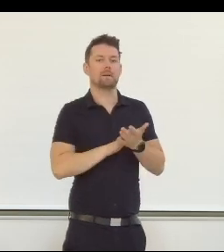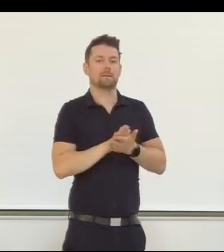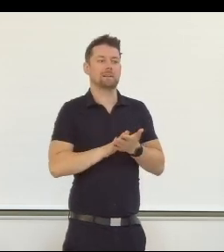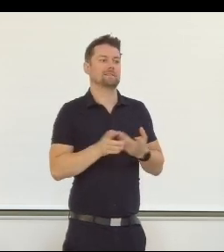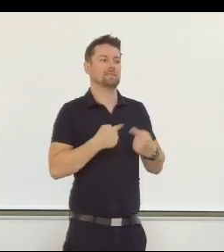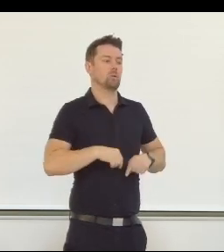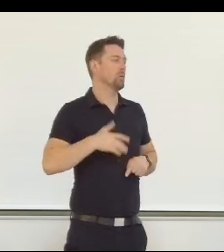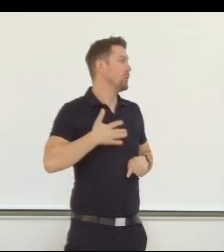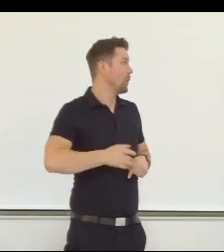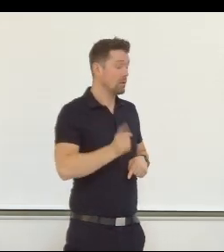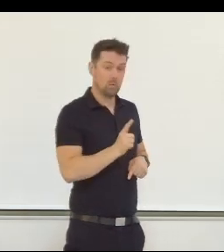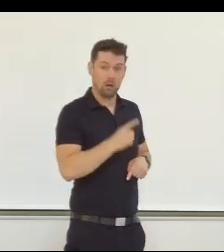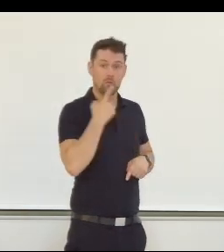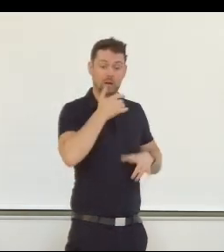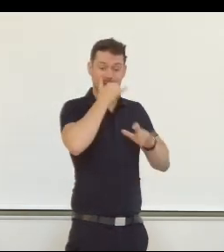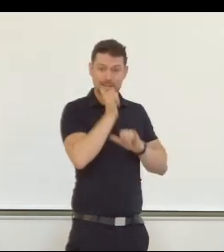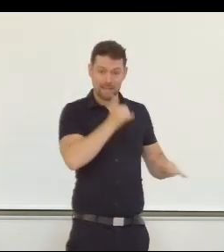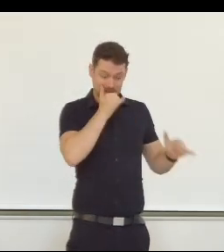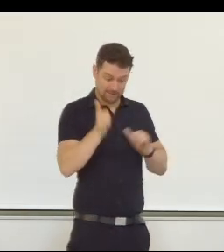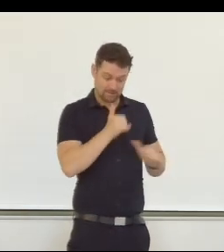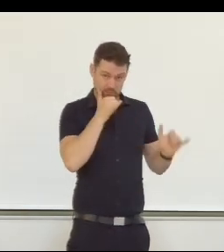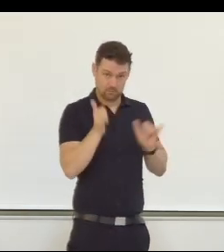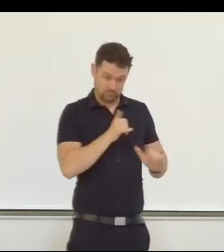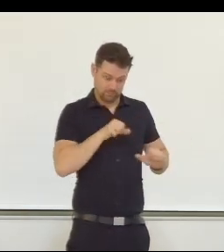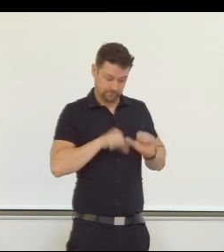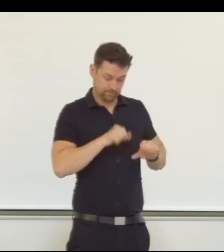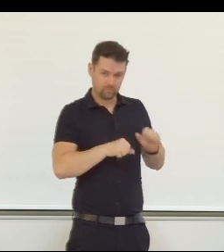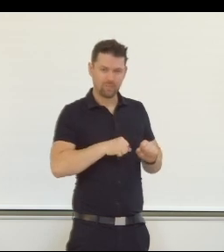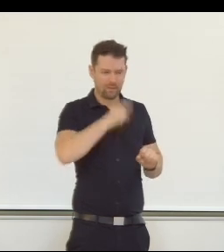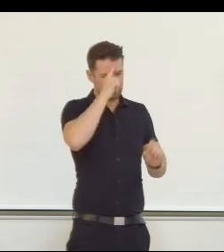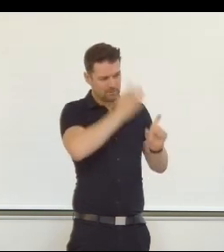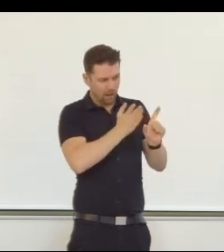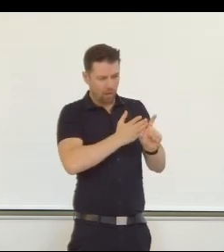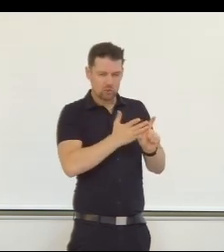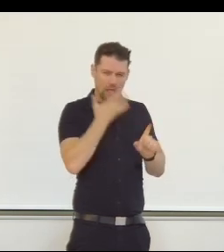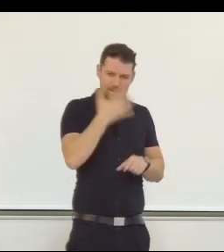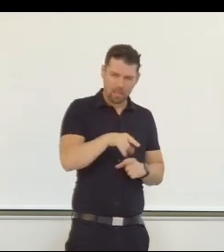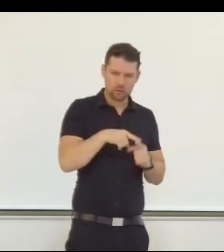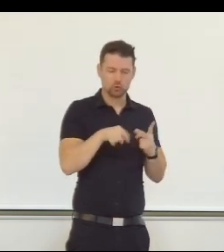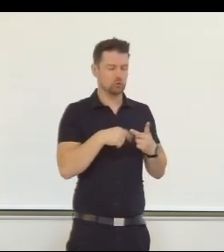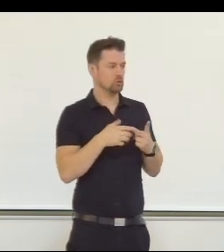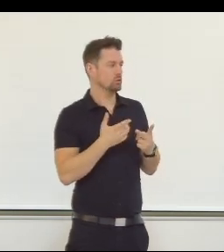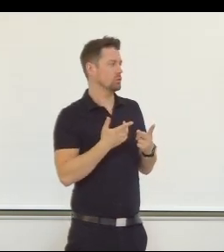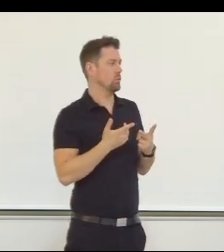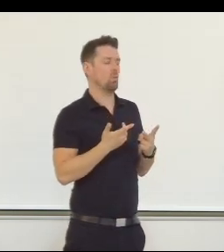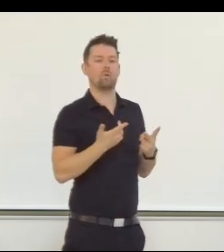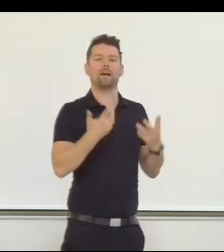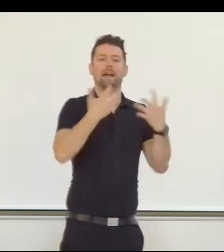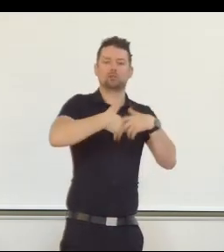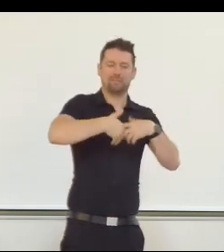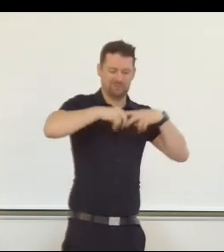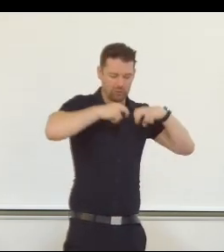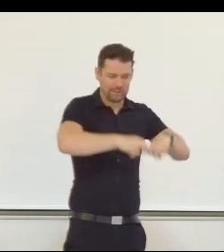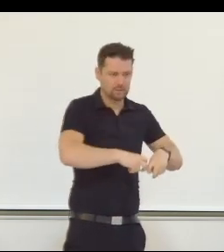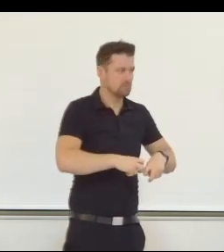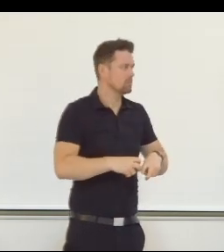to do is, when we run tests in there, when we do psychological simulations studies, or when we do engineering studies,